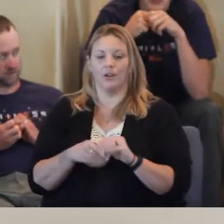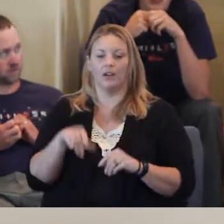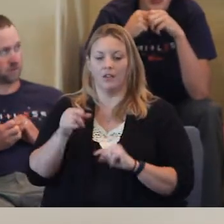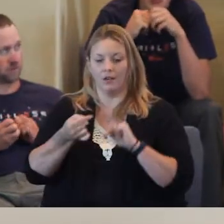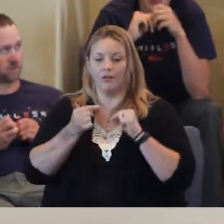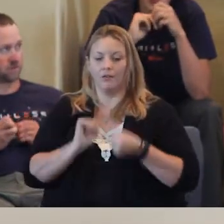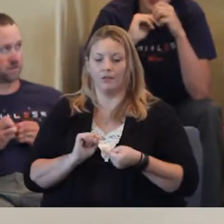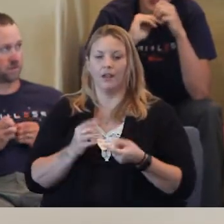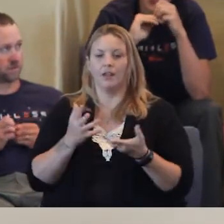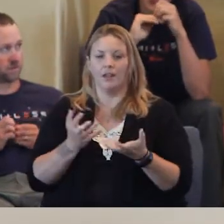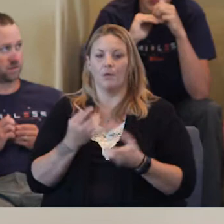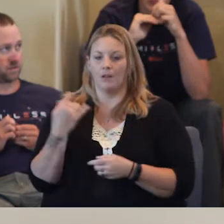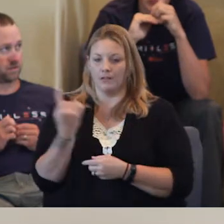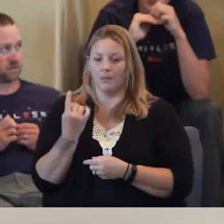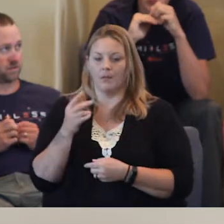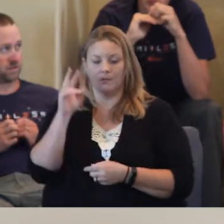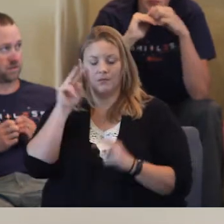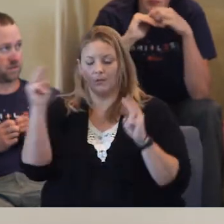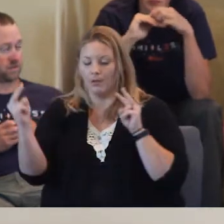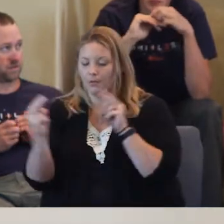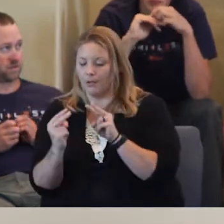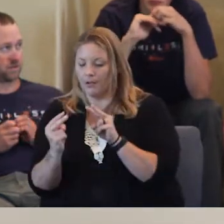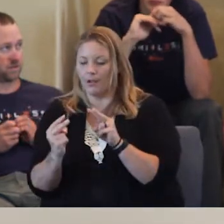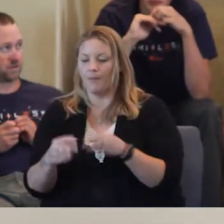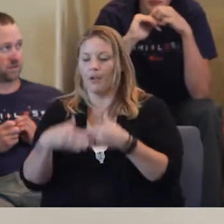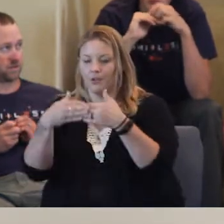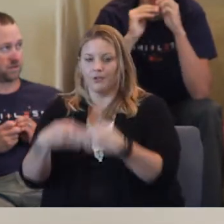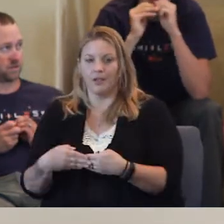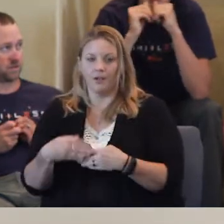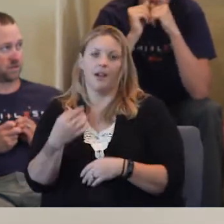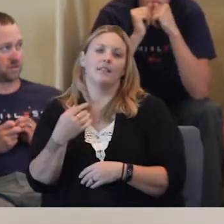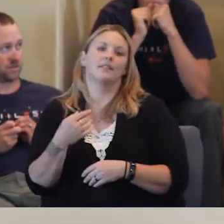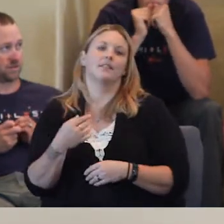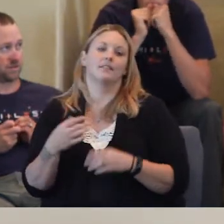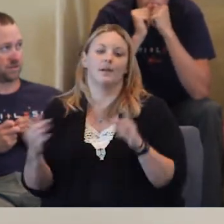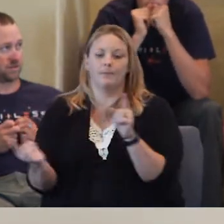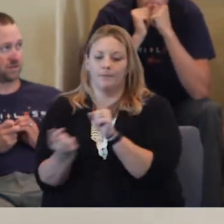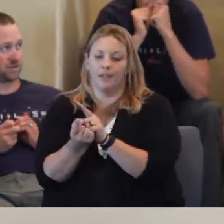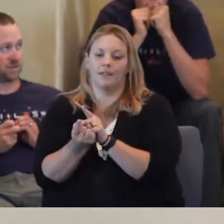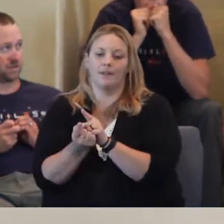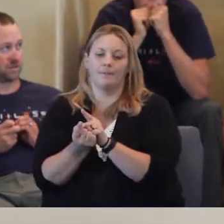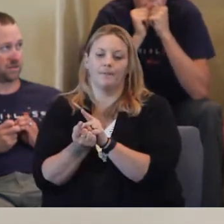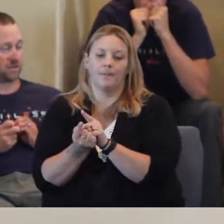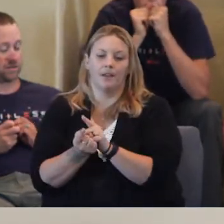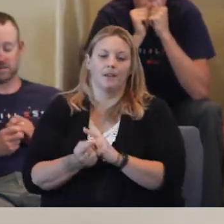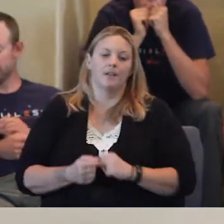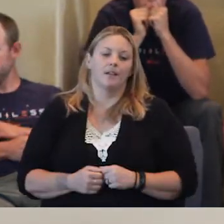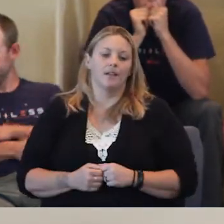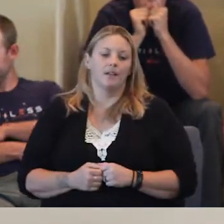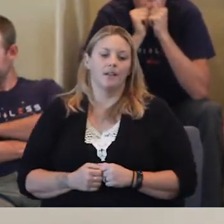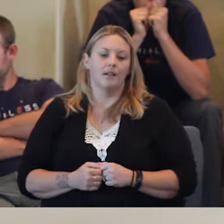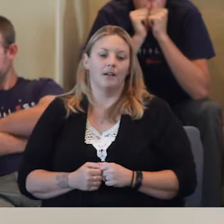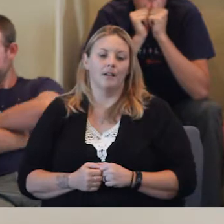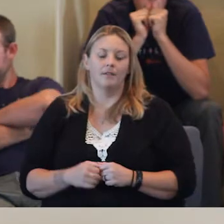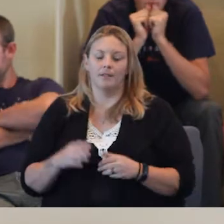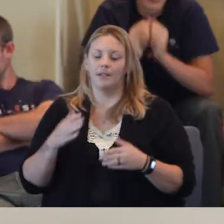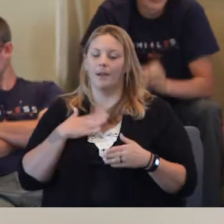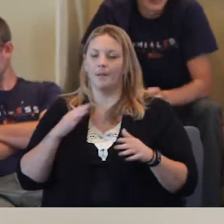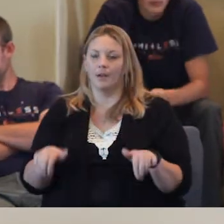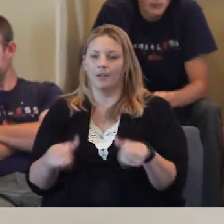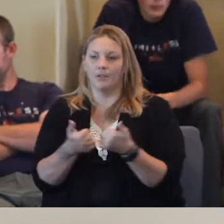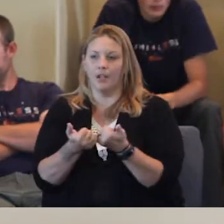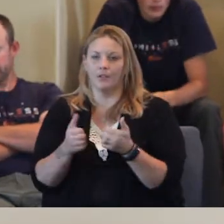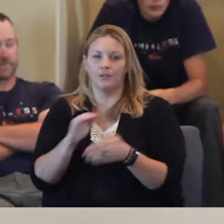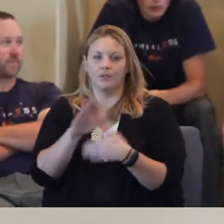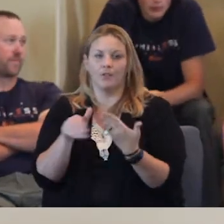story, and they're hurting, and they just want someone to look at them, shake their hand, and find out what their name is. So that's my challenge